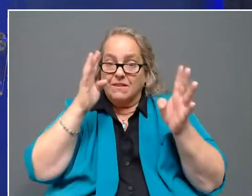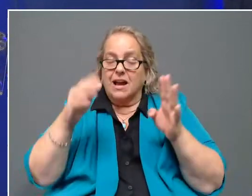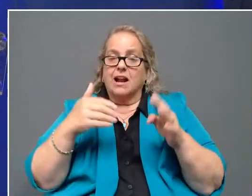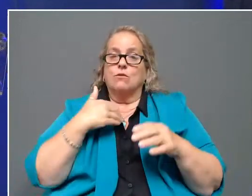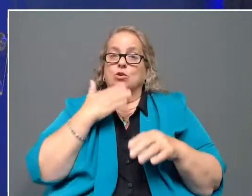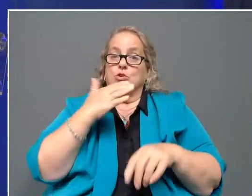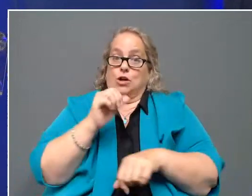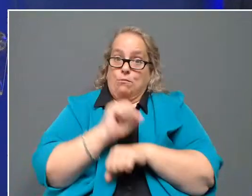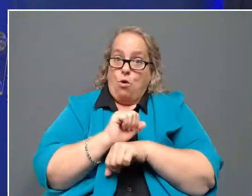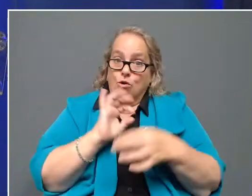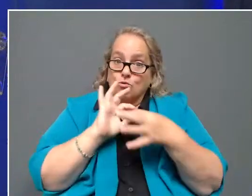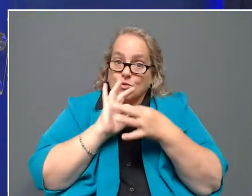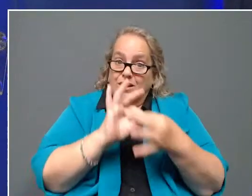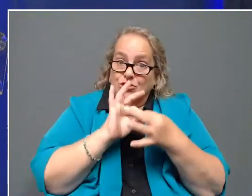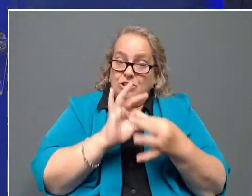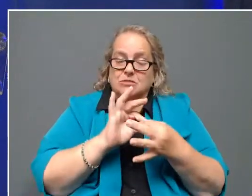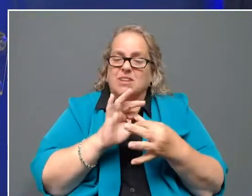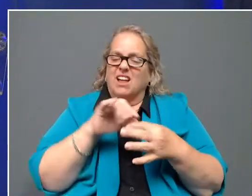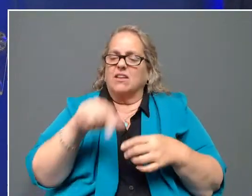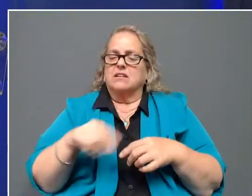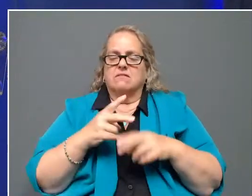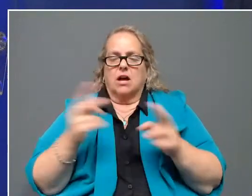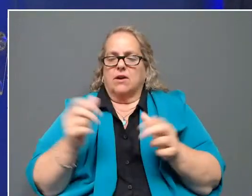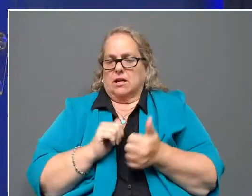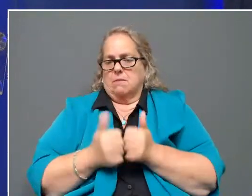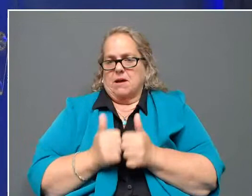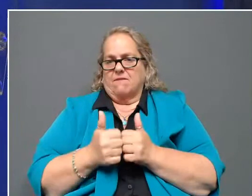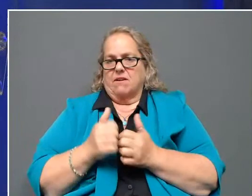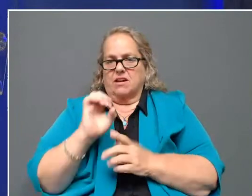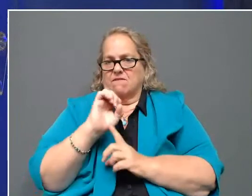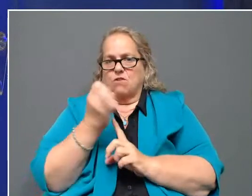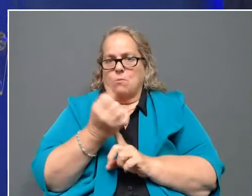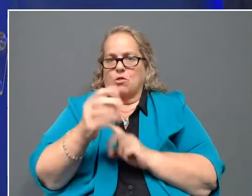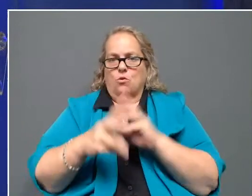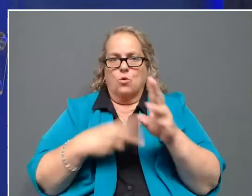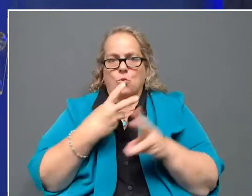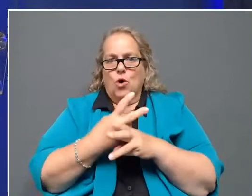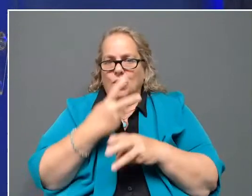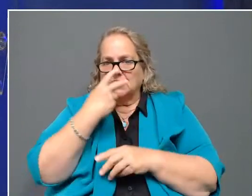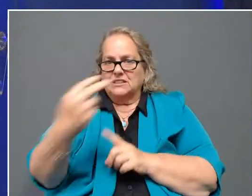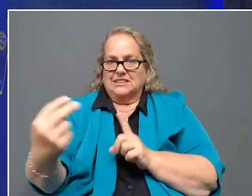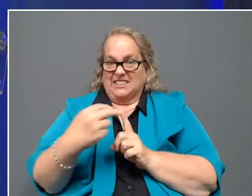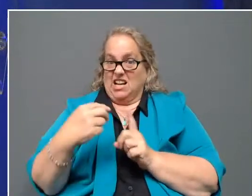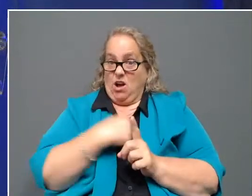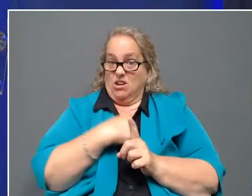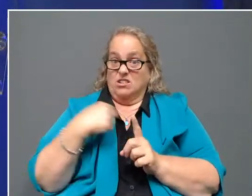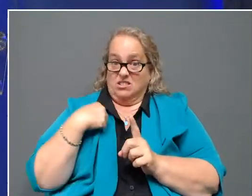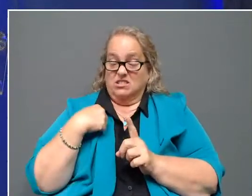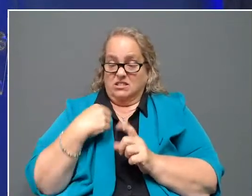and this is the competitive environment that the world sees ourselves in. Last, I just want to thank the